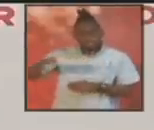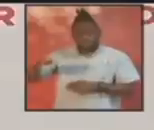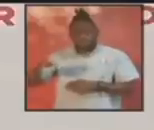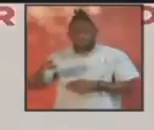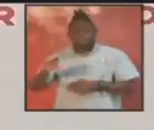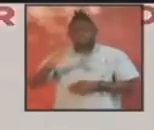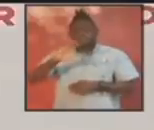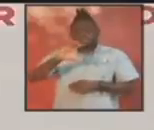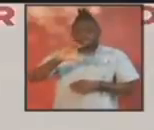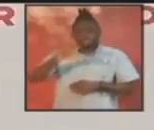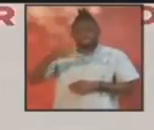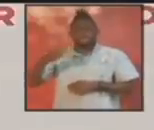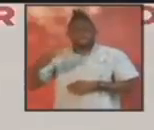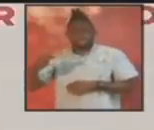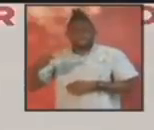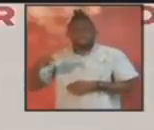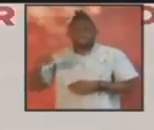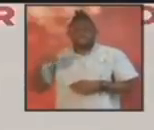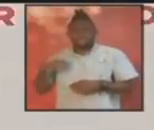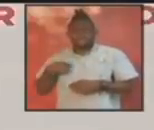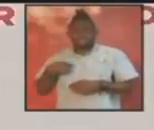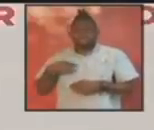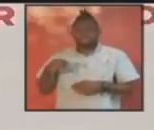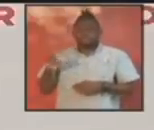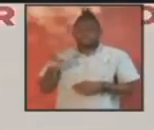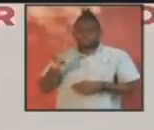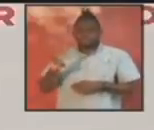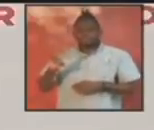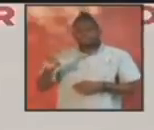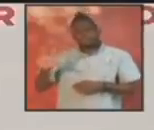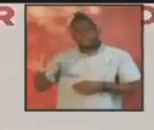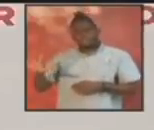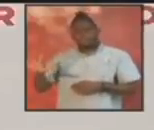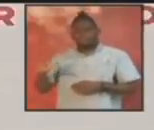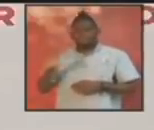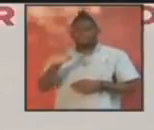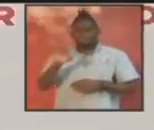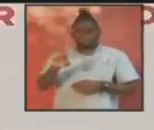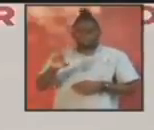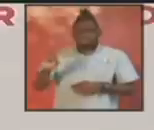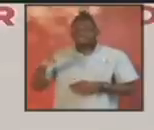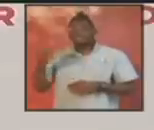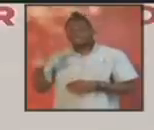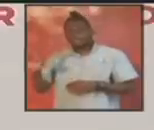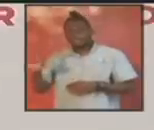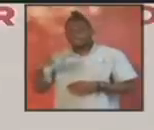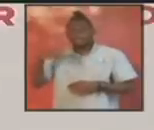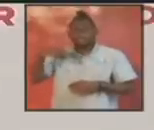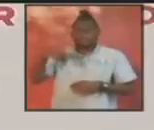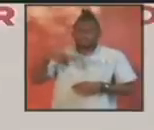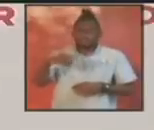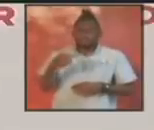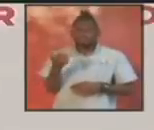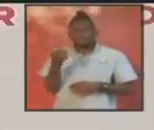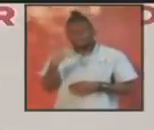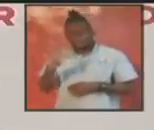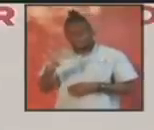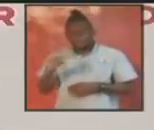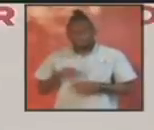1, Cascadia Hotel 25, Regent Star 18, Paria Suites 14, Debe Halls